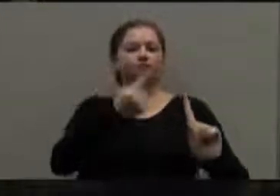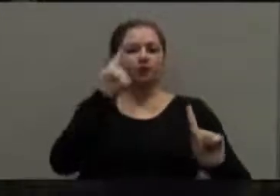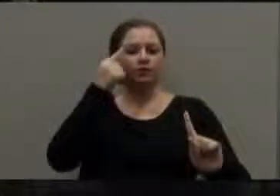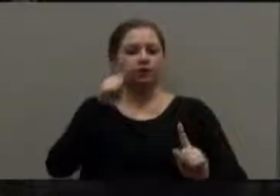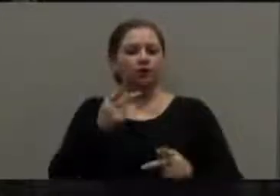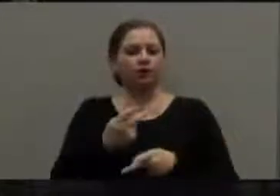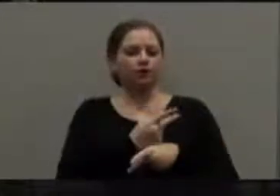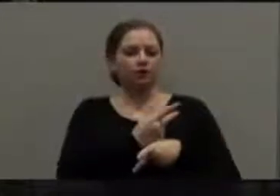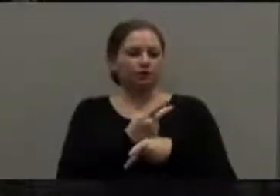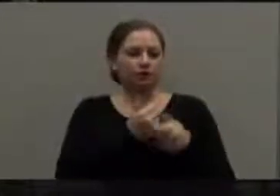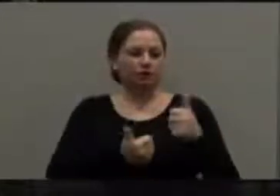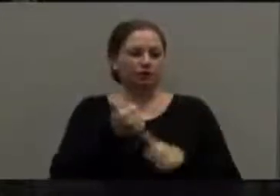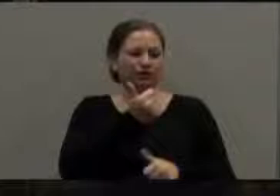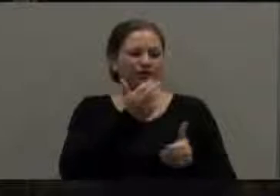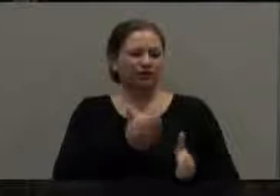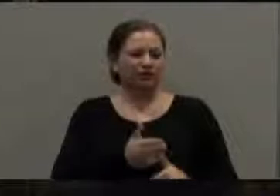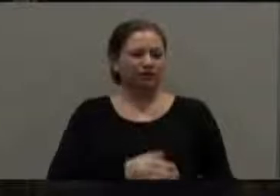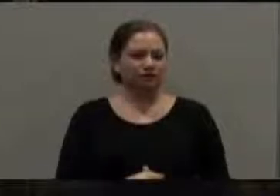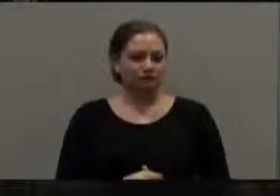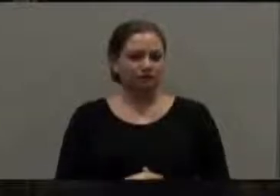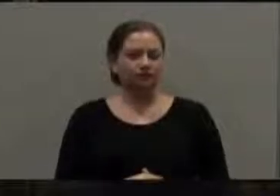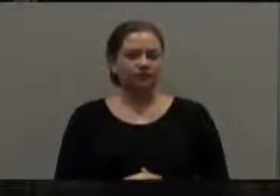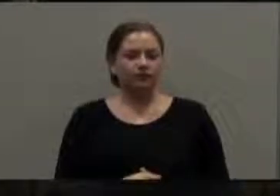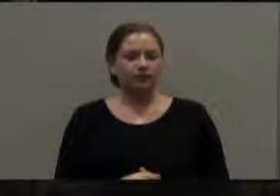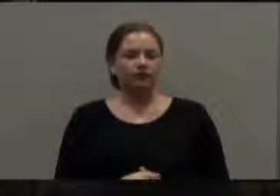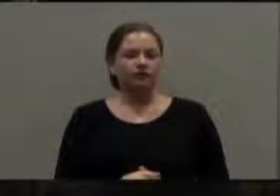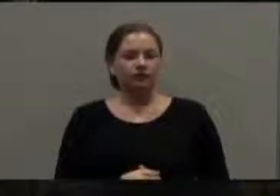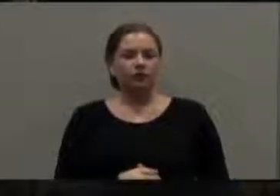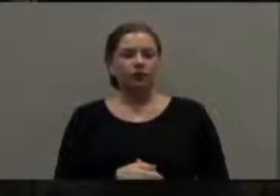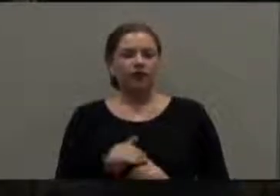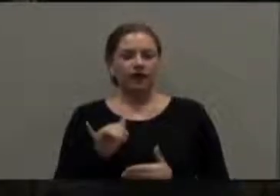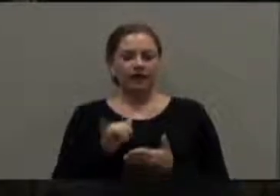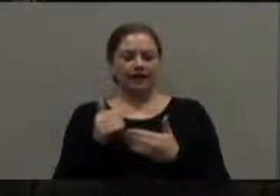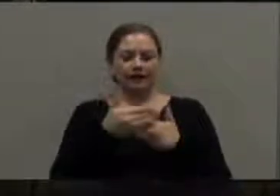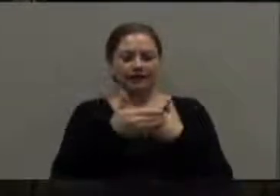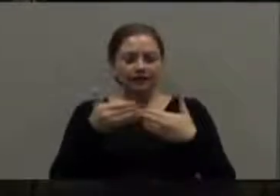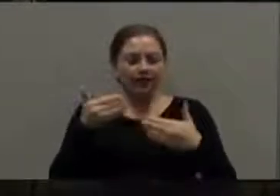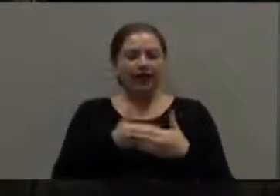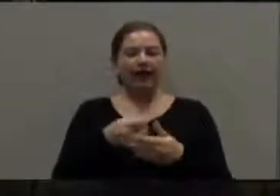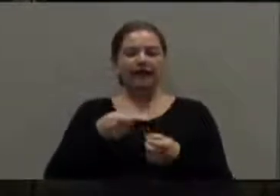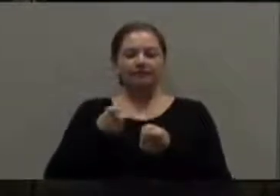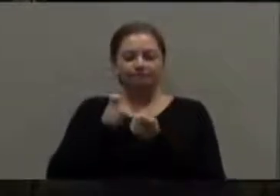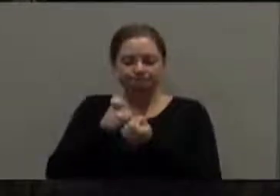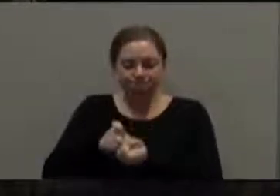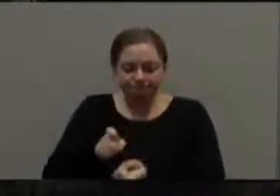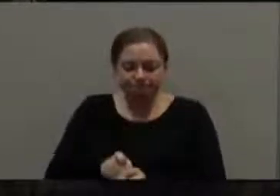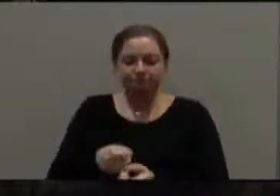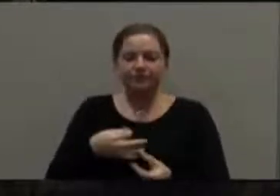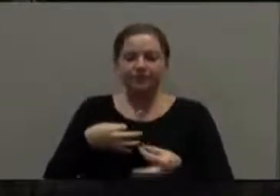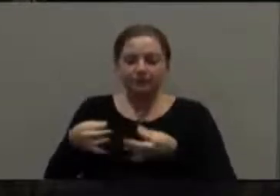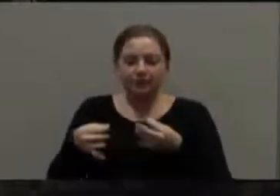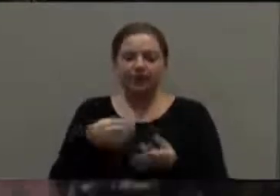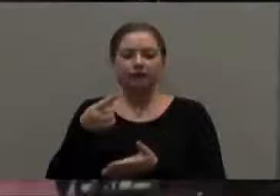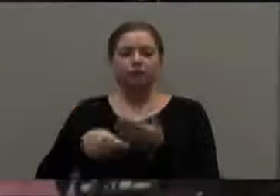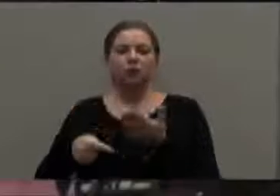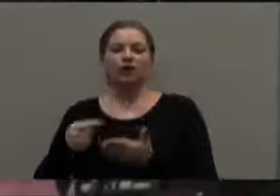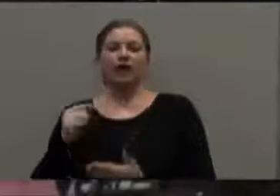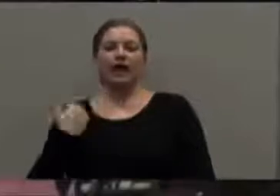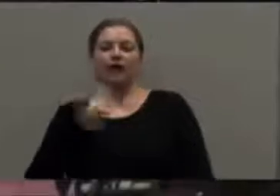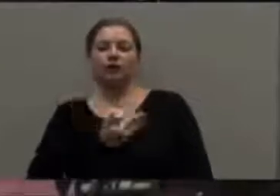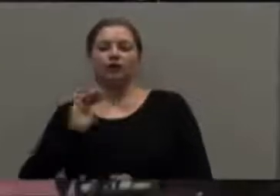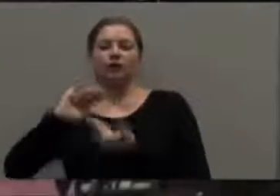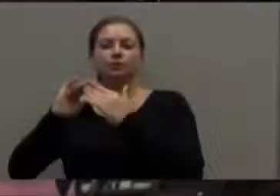about what our community said directly to us about what they want in a superintendent. So it is on your second tab on your computer.